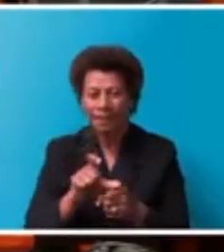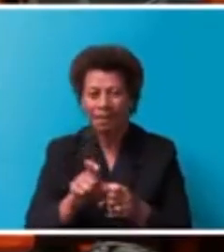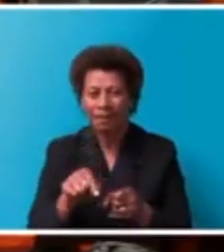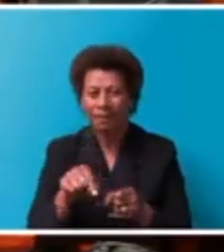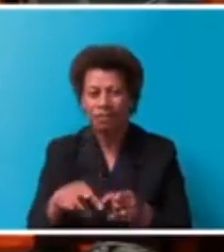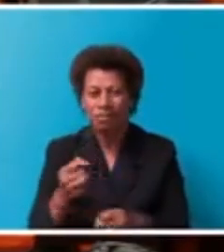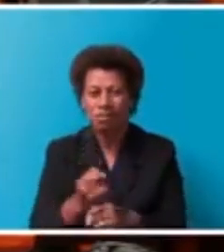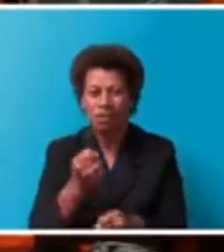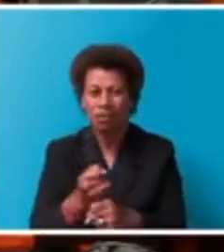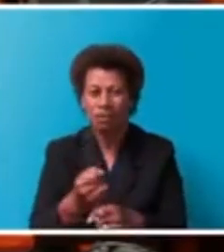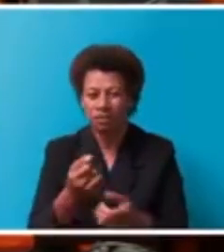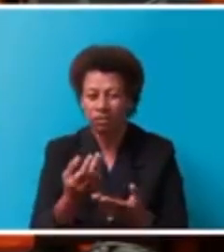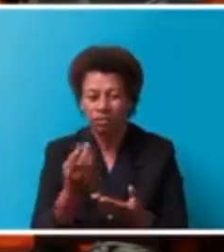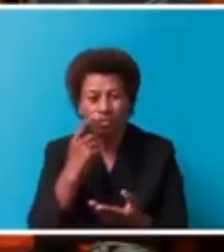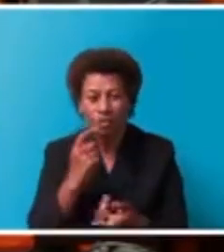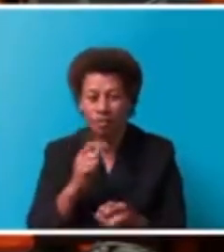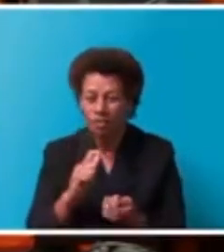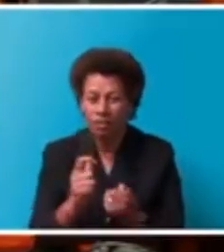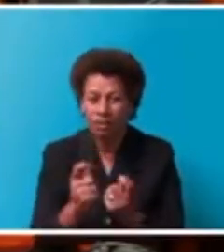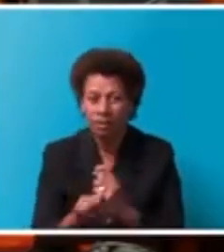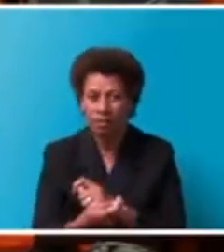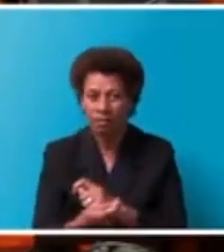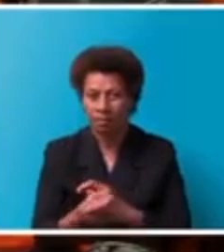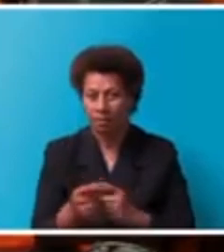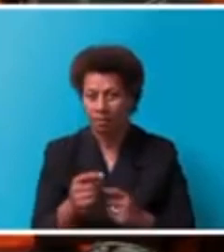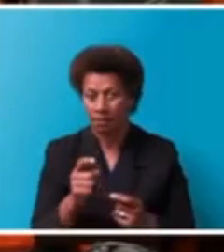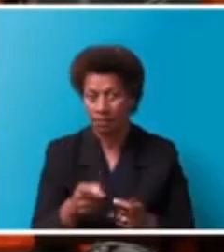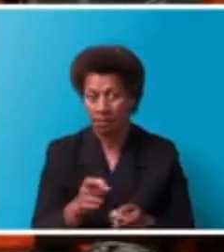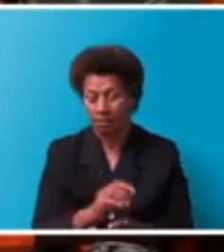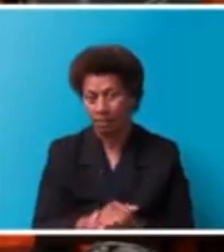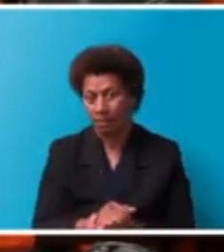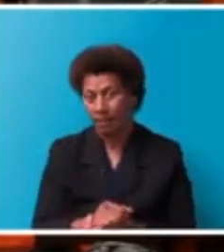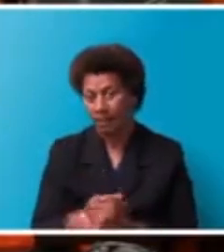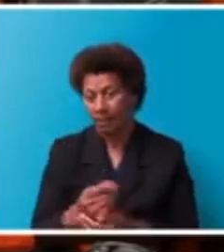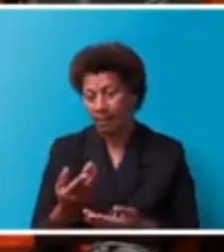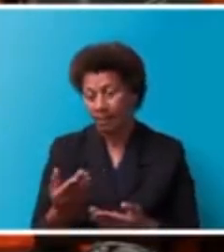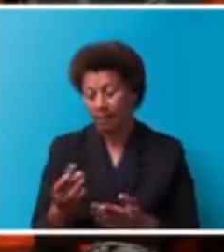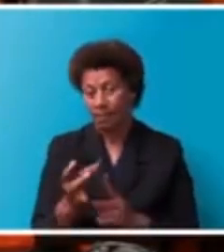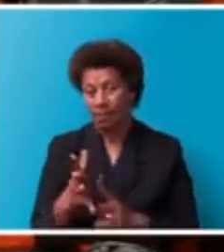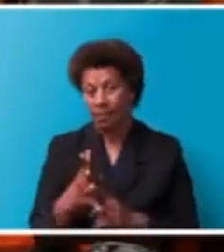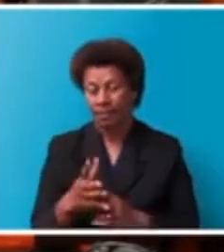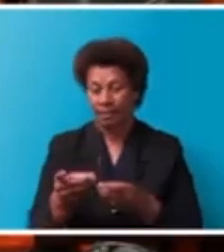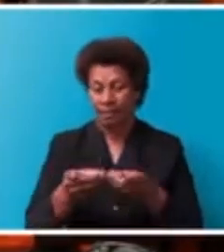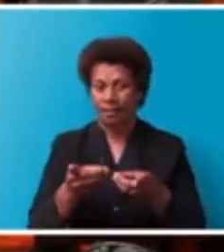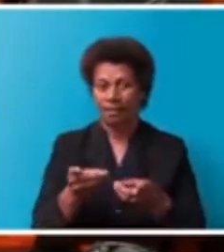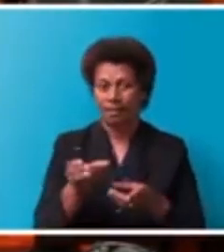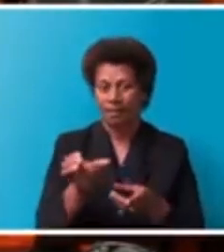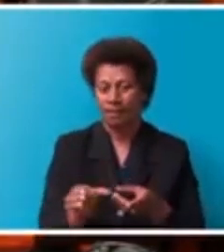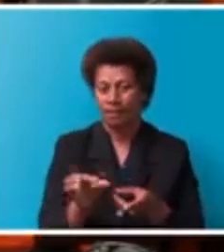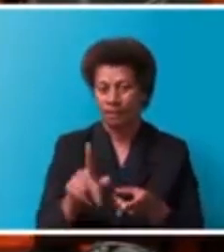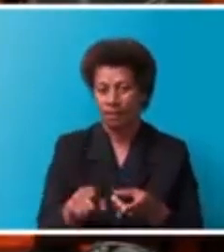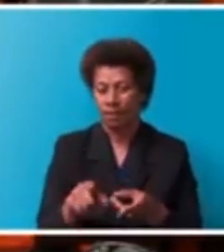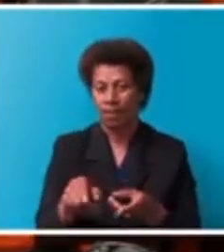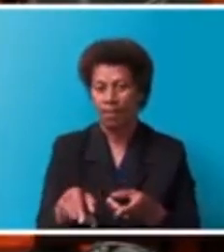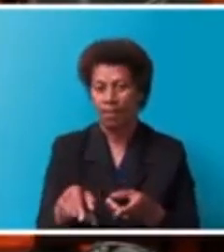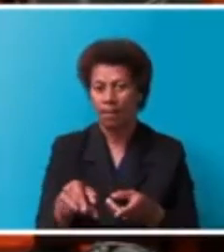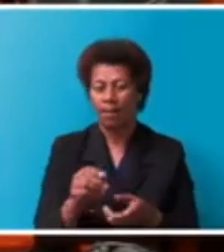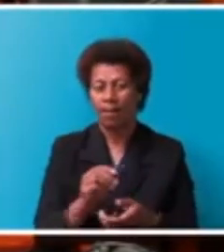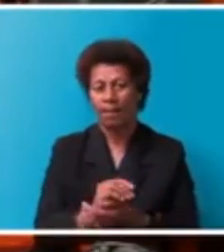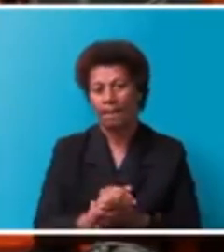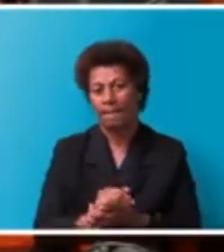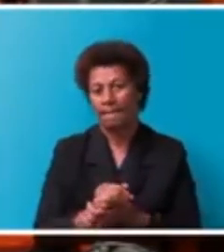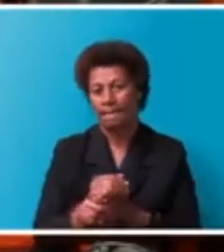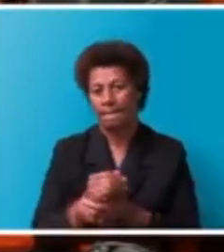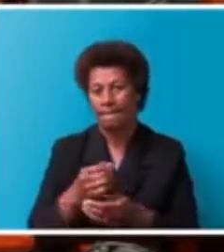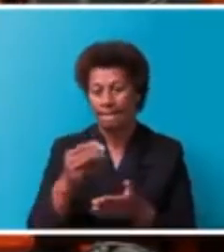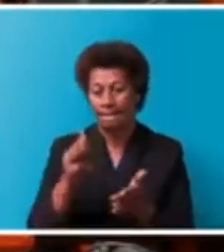minerals, even in concentrate form, is the prerogative of the Director of Mines and no one else. He is